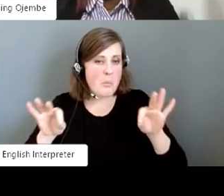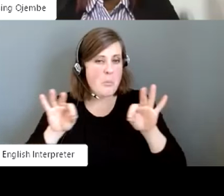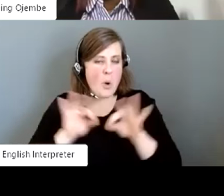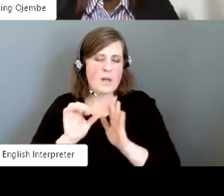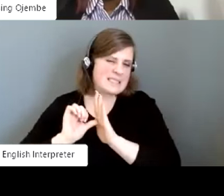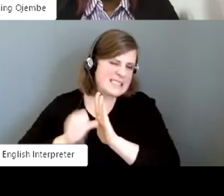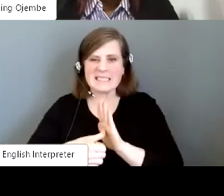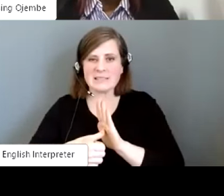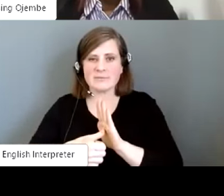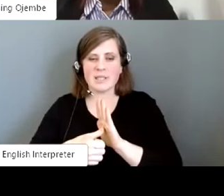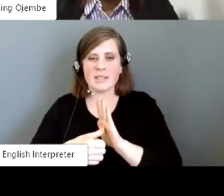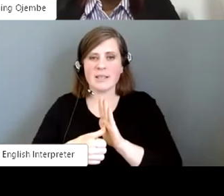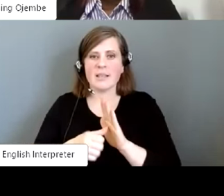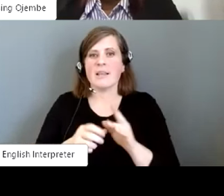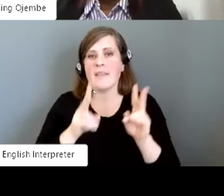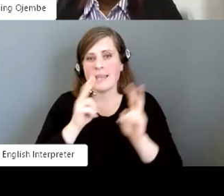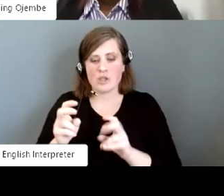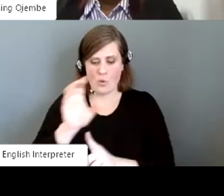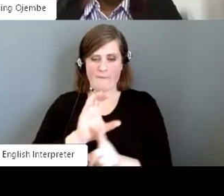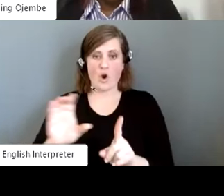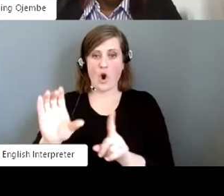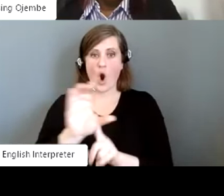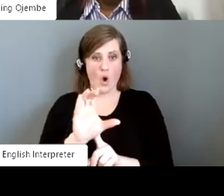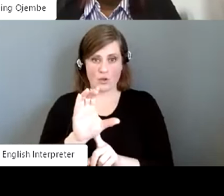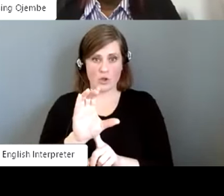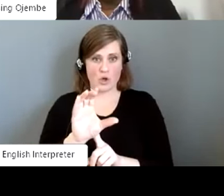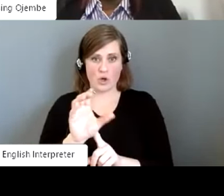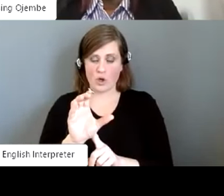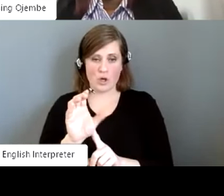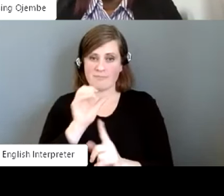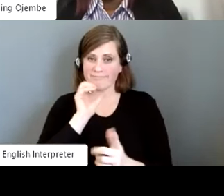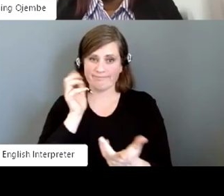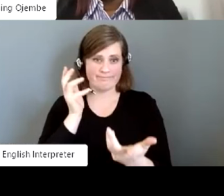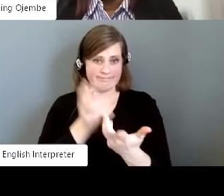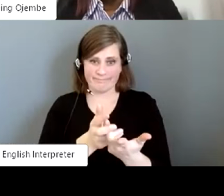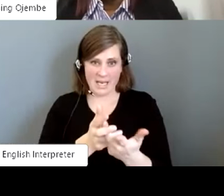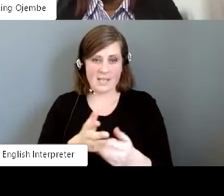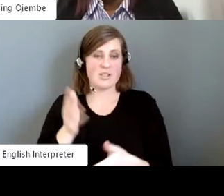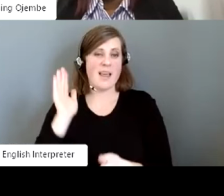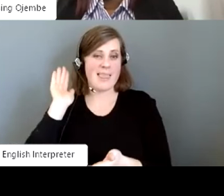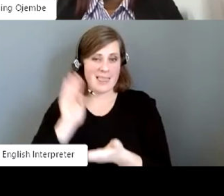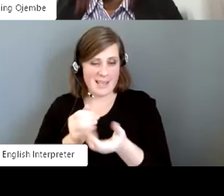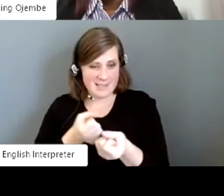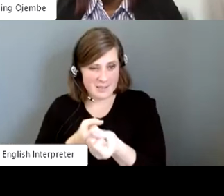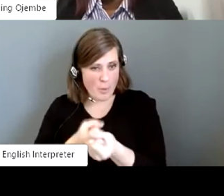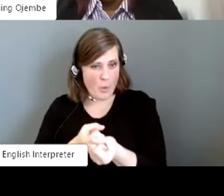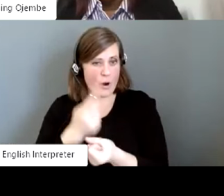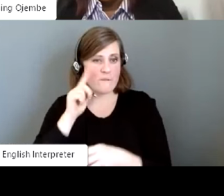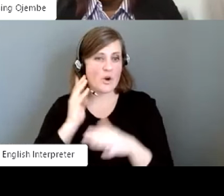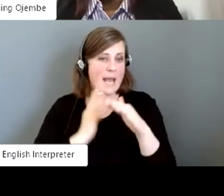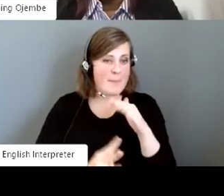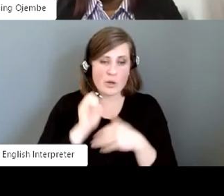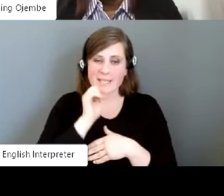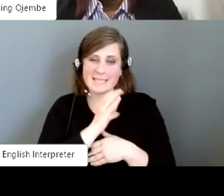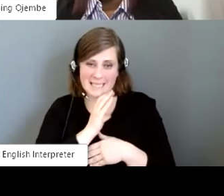emphasize the issue of lack of cultural appropriate interventions and support for immigrant seniors, which might be a